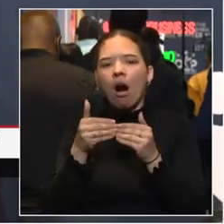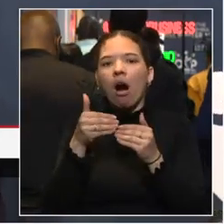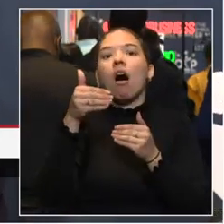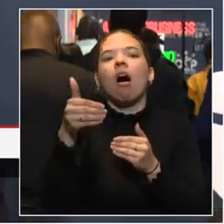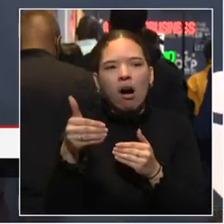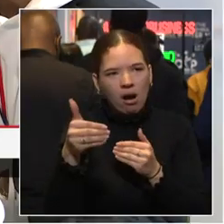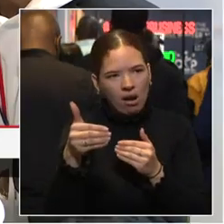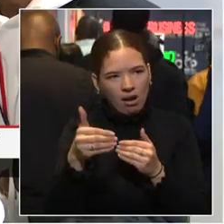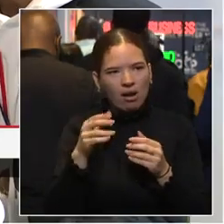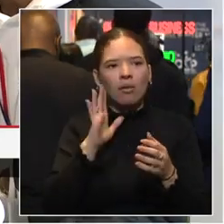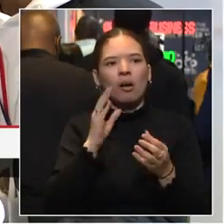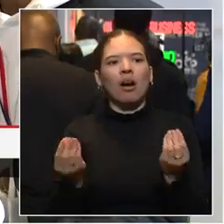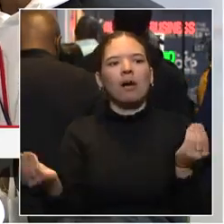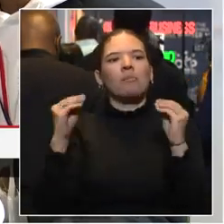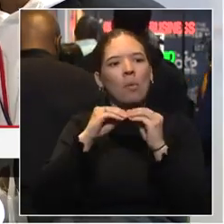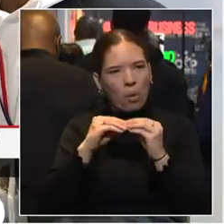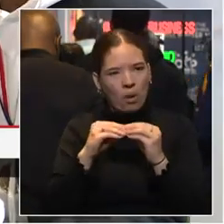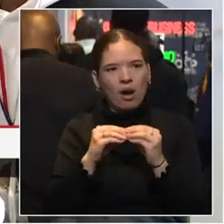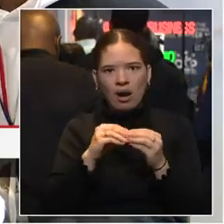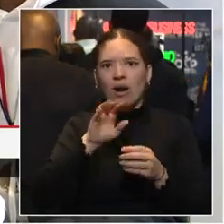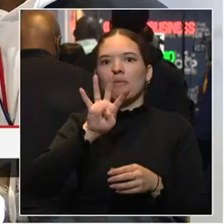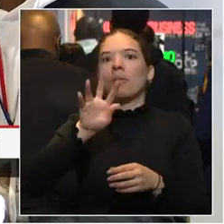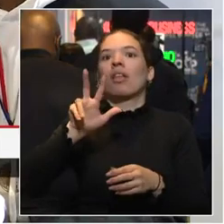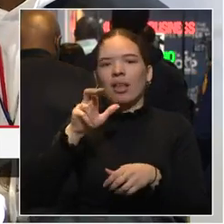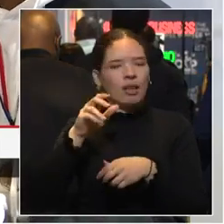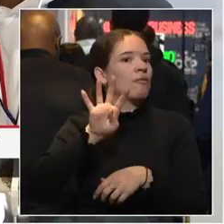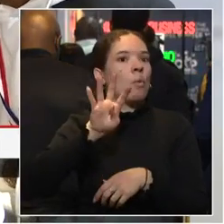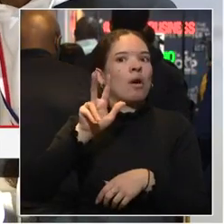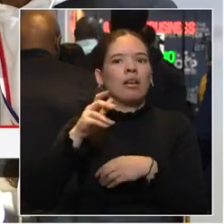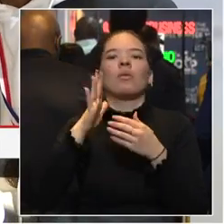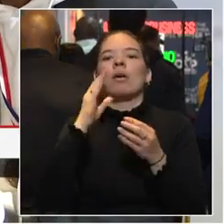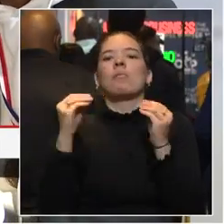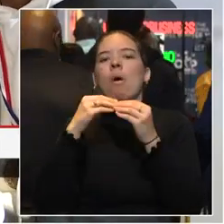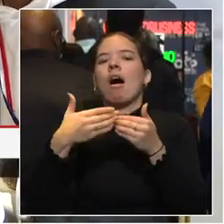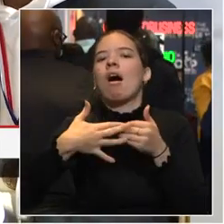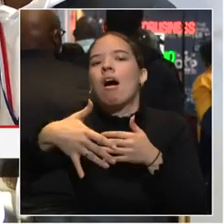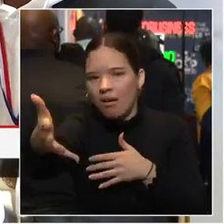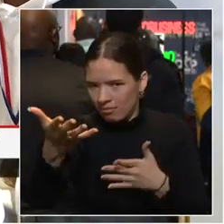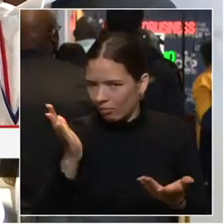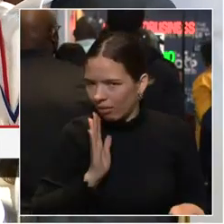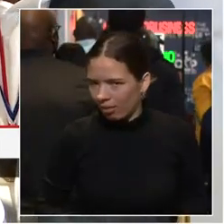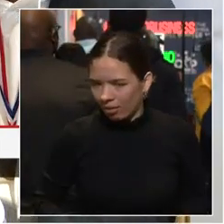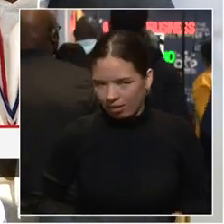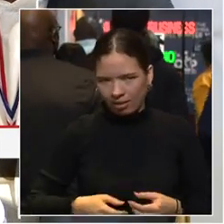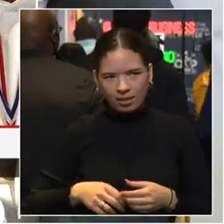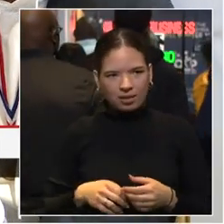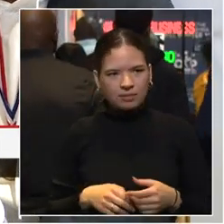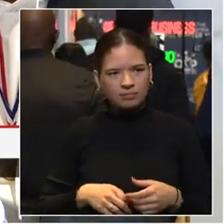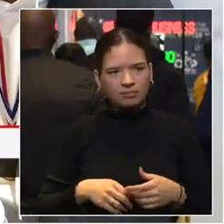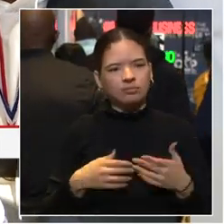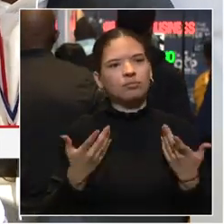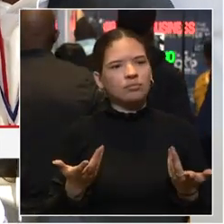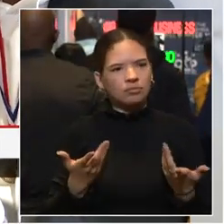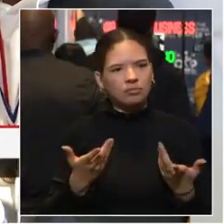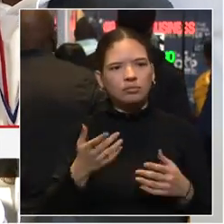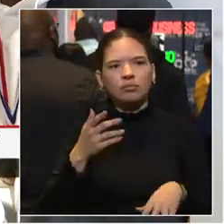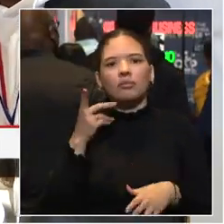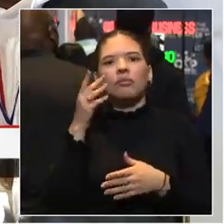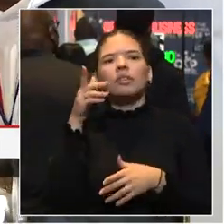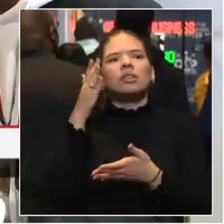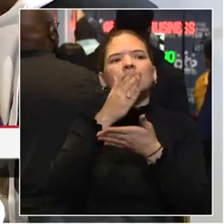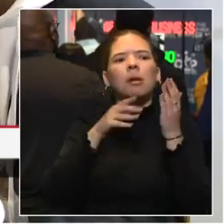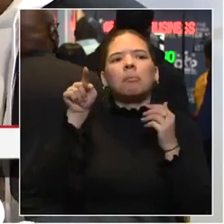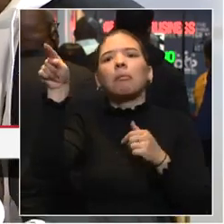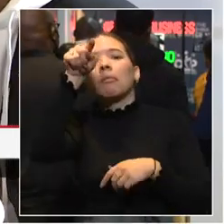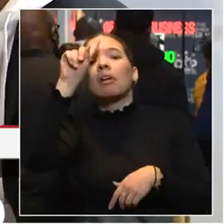So I believe we have some other council members and government leaders in the audience today, and I know you see those